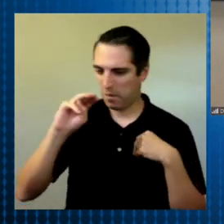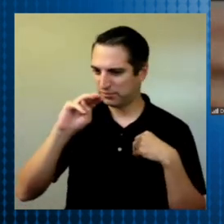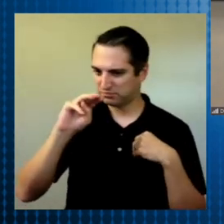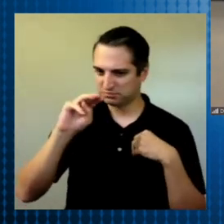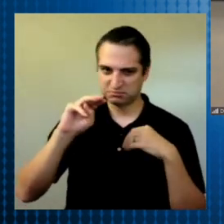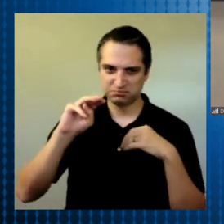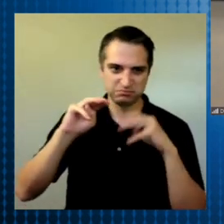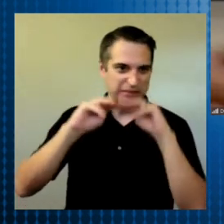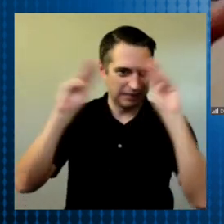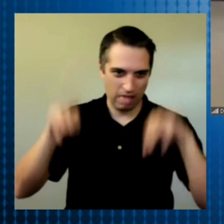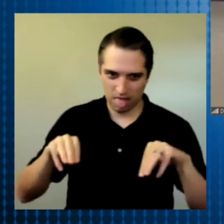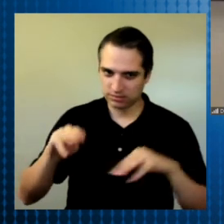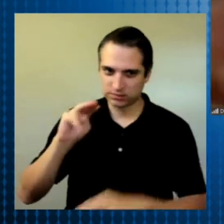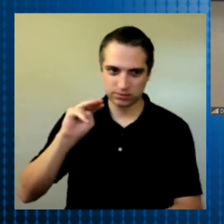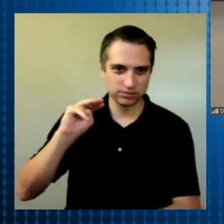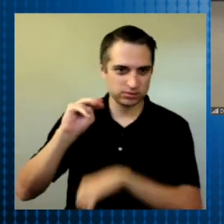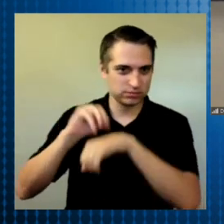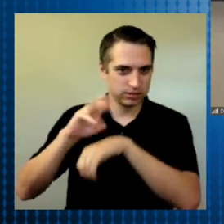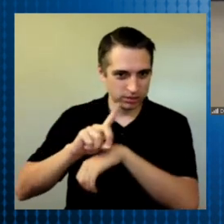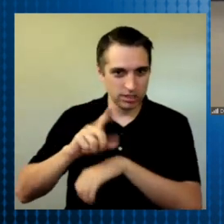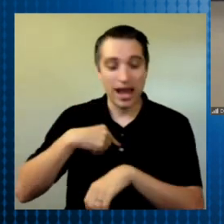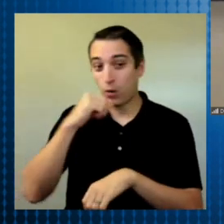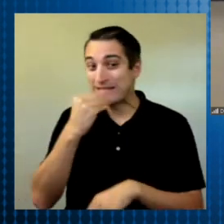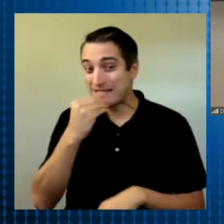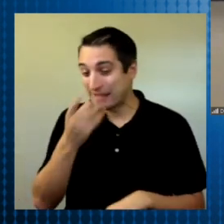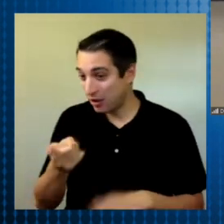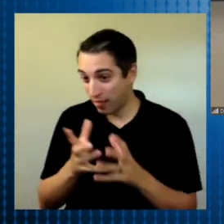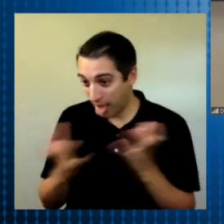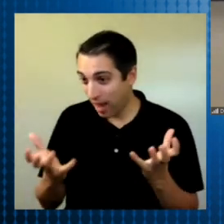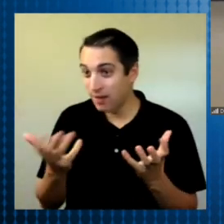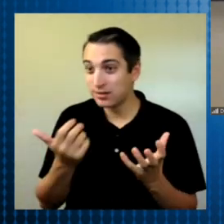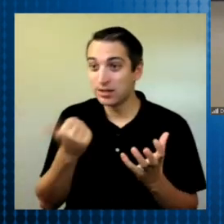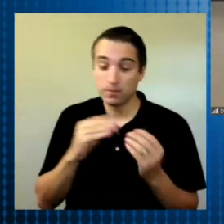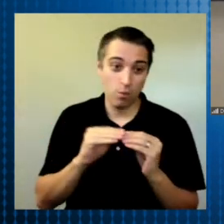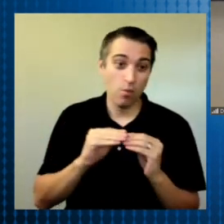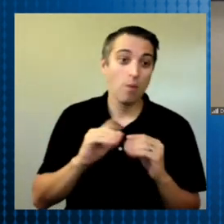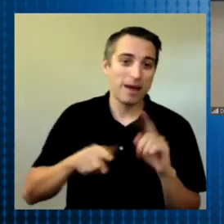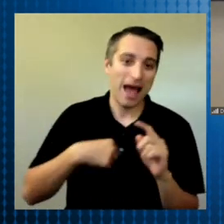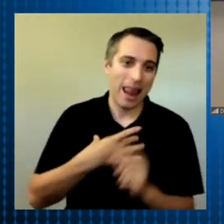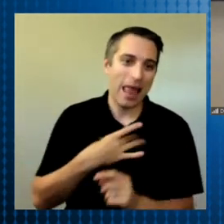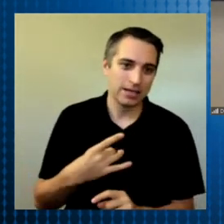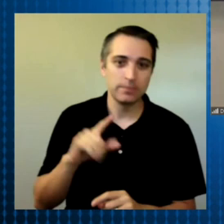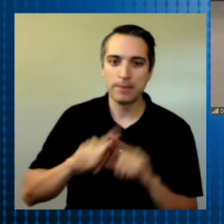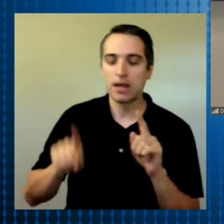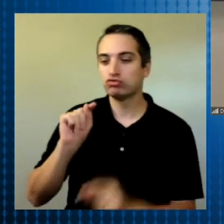I praise it. I don't eat there a lot anymore, but I like it. Travis Scott got this McDonald's